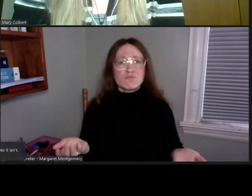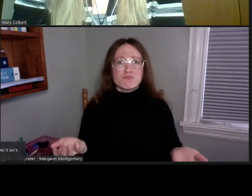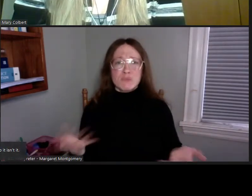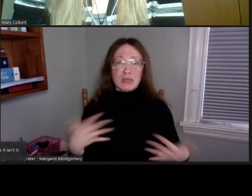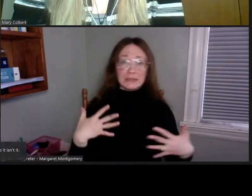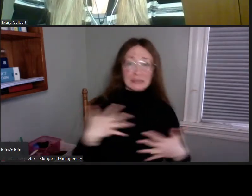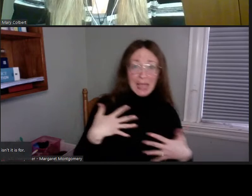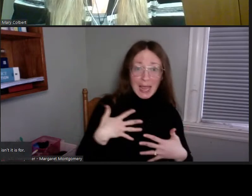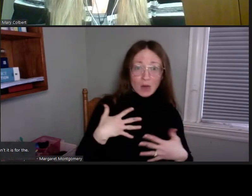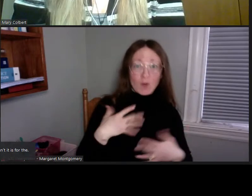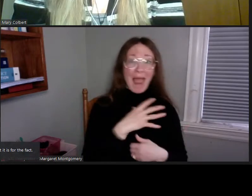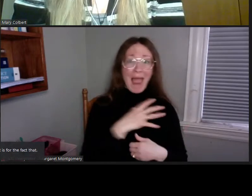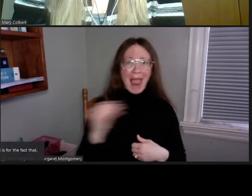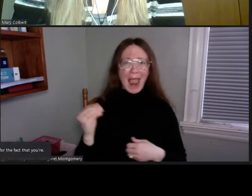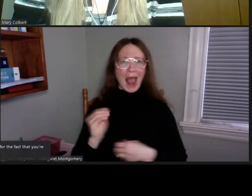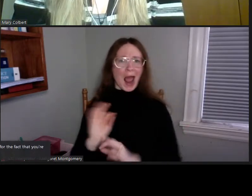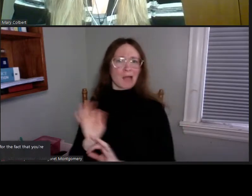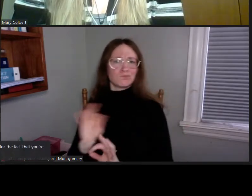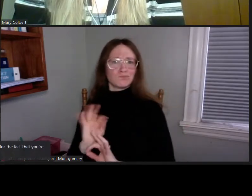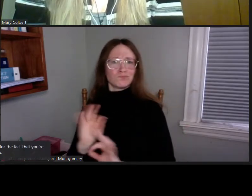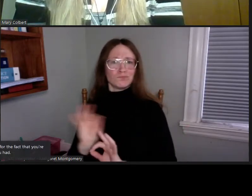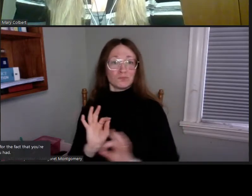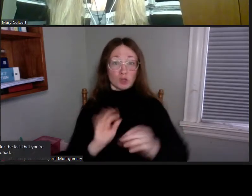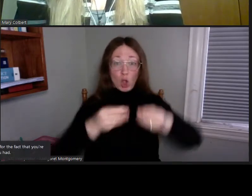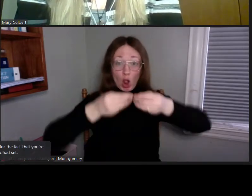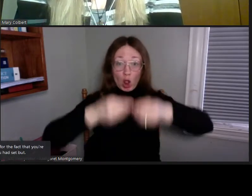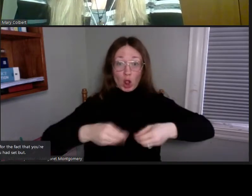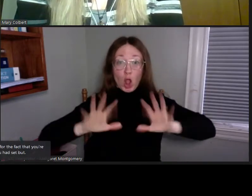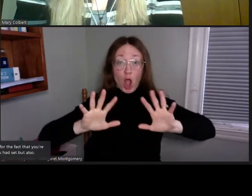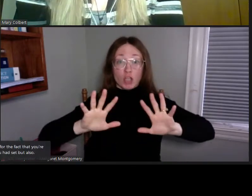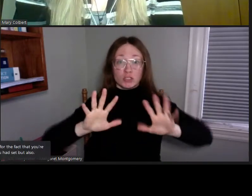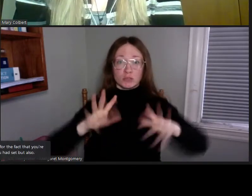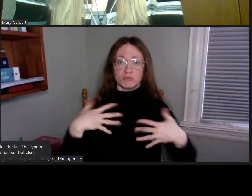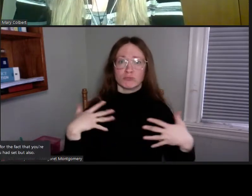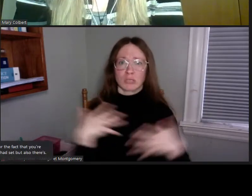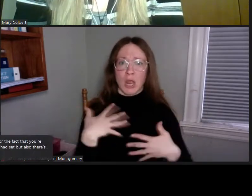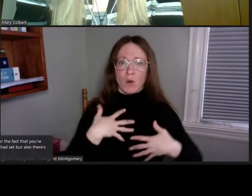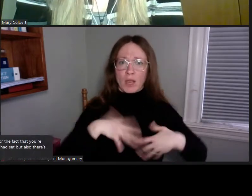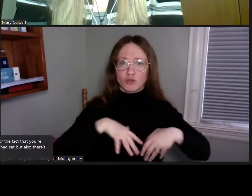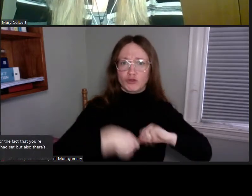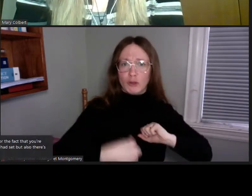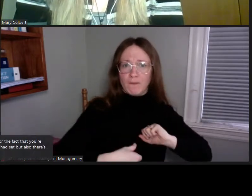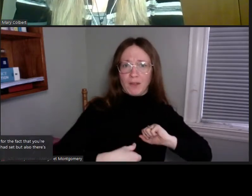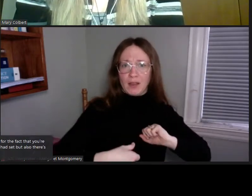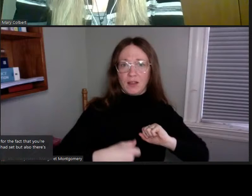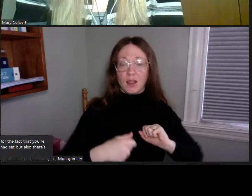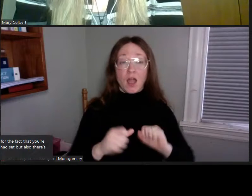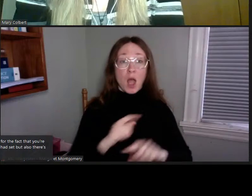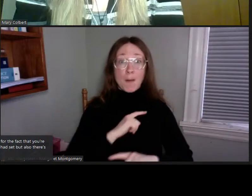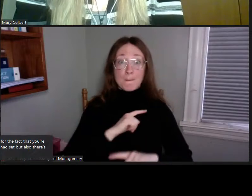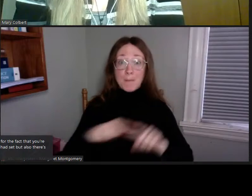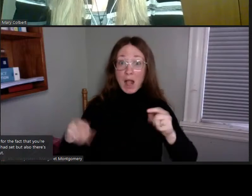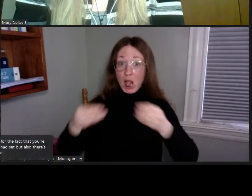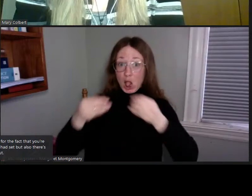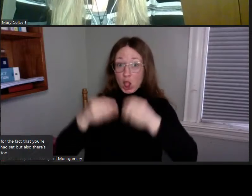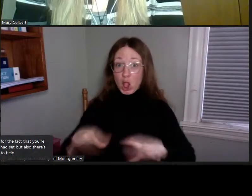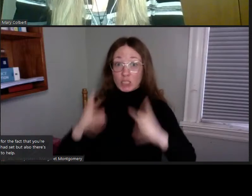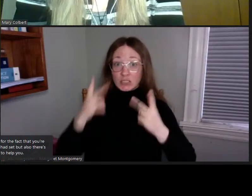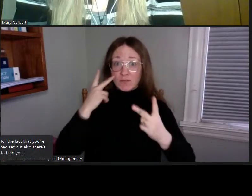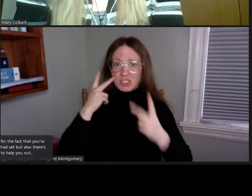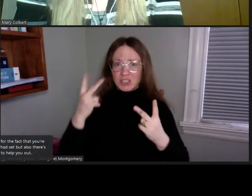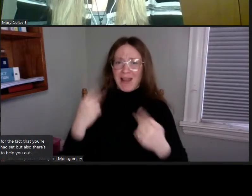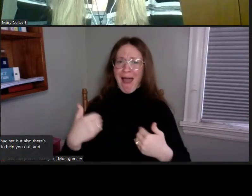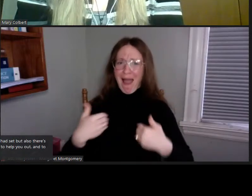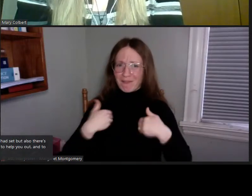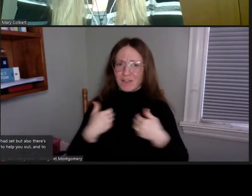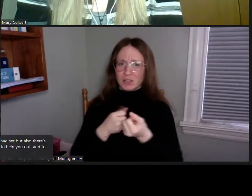It is for the fact that you're, again, losing what you had, but also there's a lot of things out there to help you out and